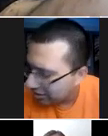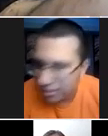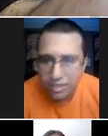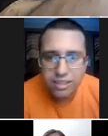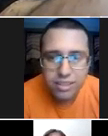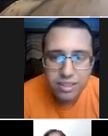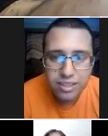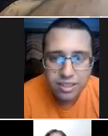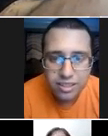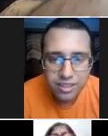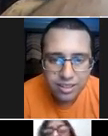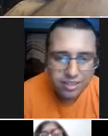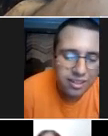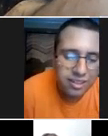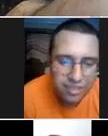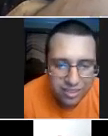I